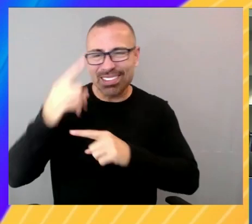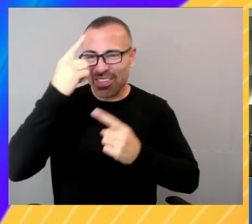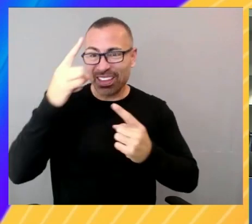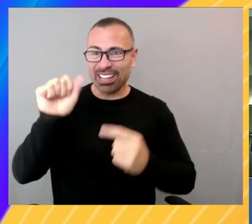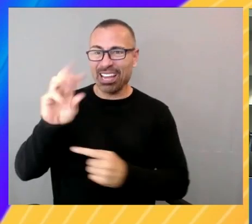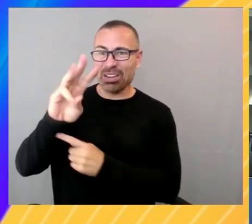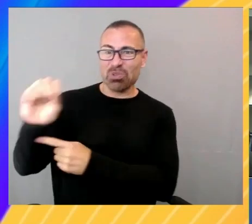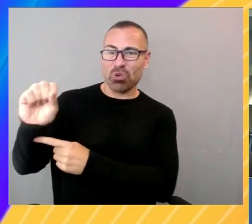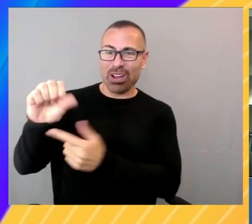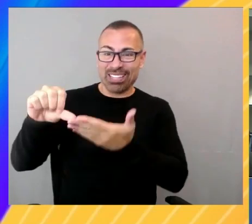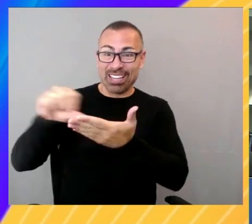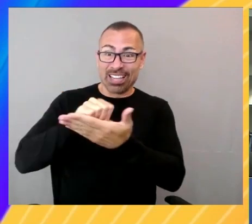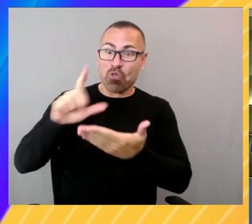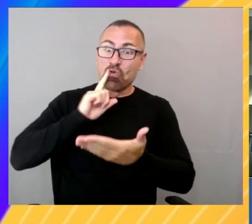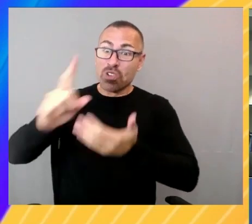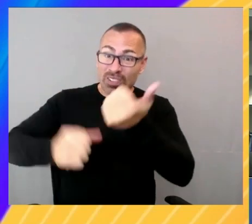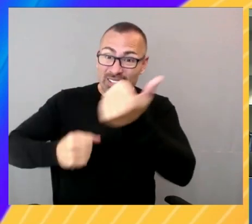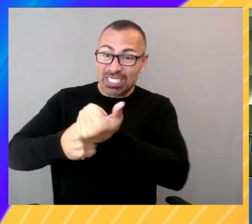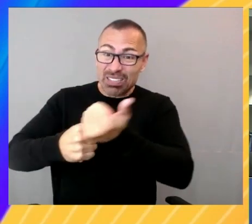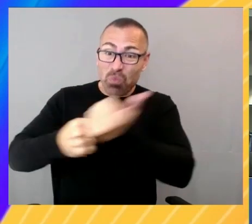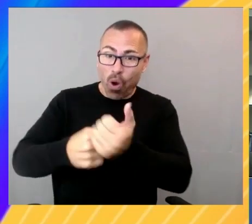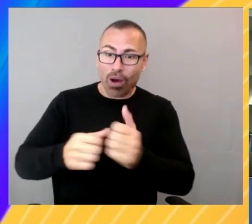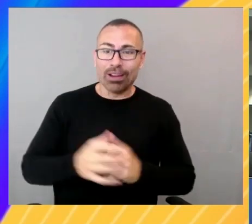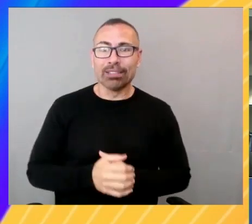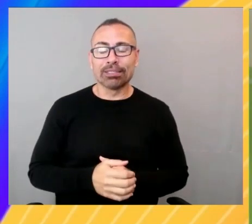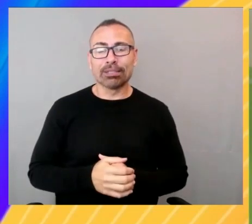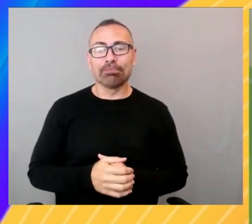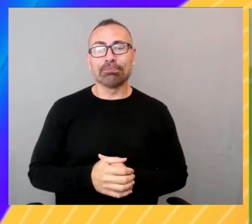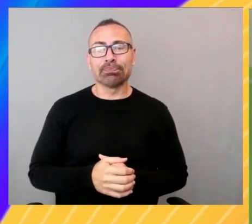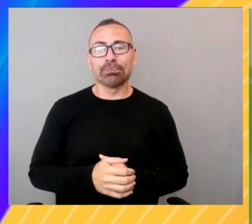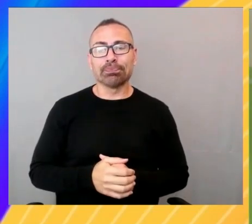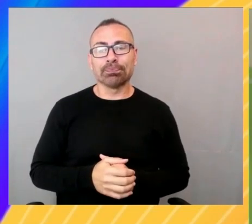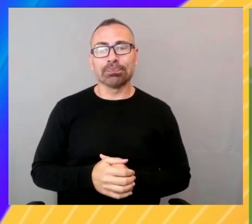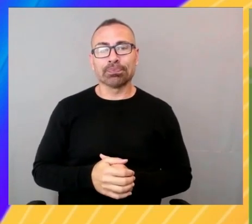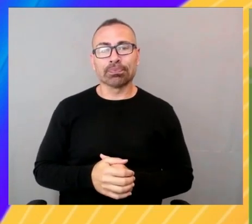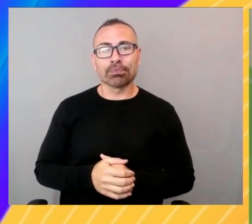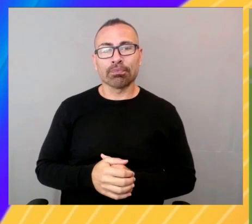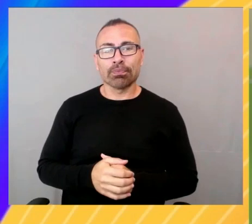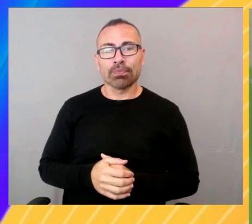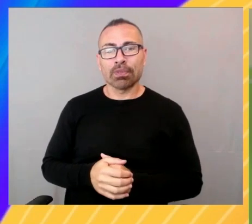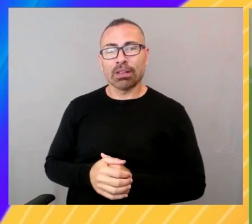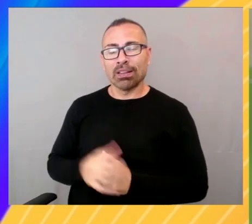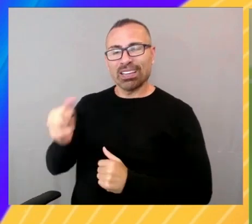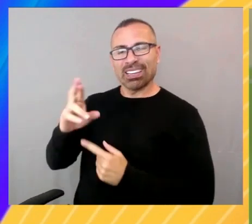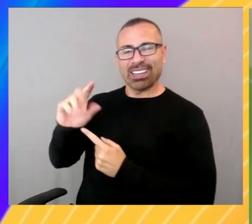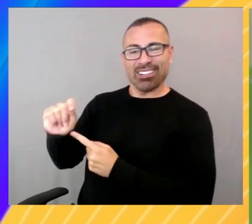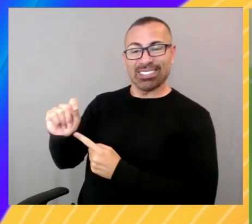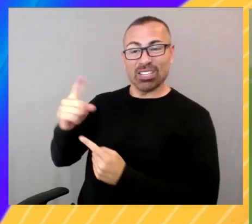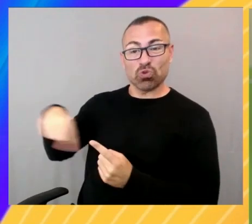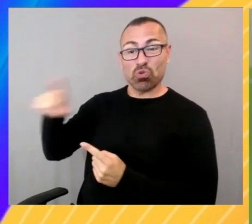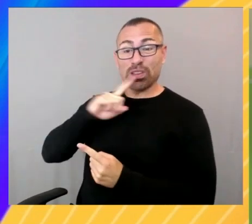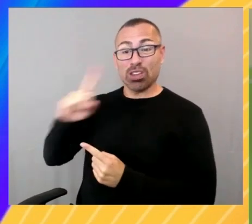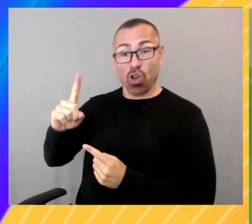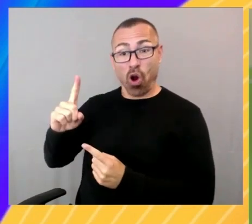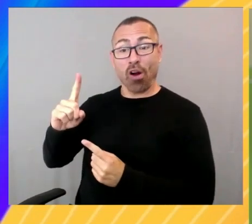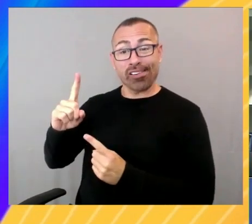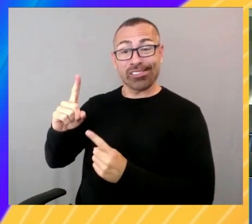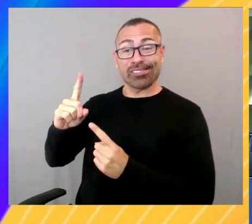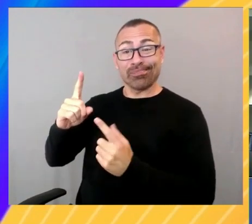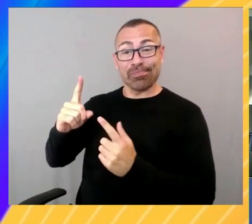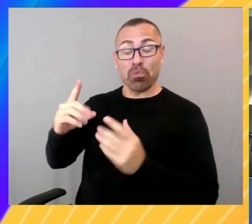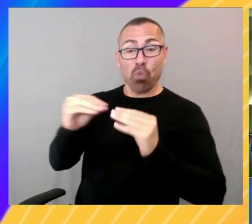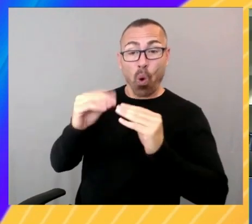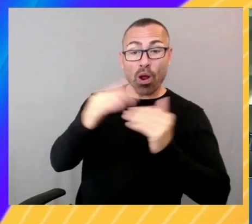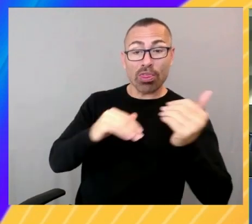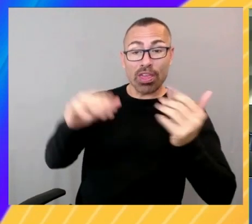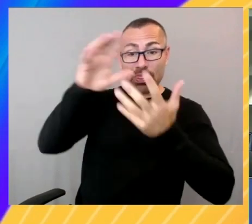your AWS account team. Yeah. We're here to provide that added bit of resources and knowledge on that piece. We are here to help. We're here to